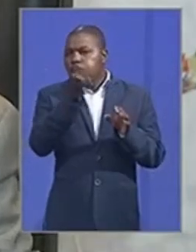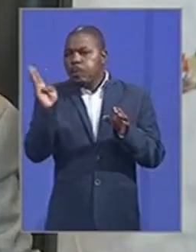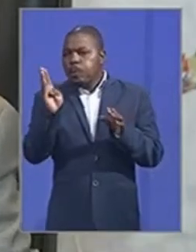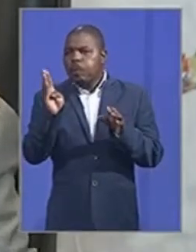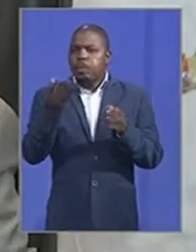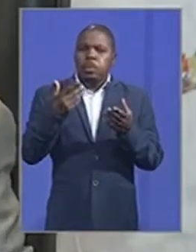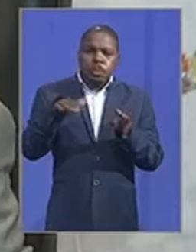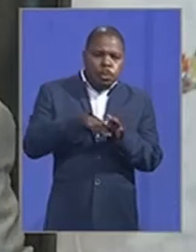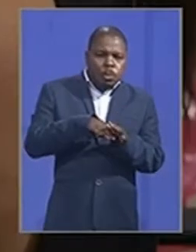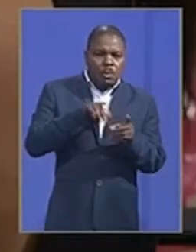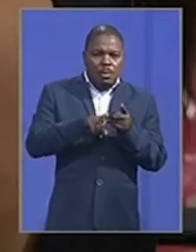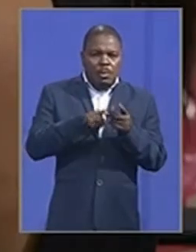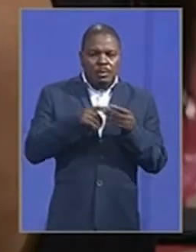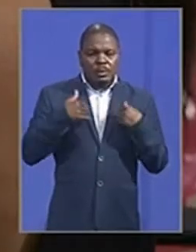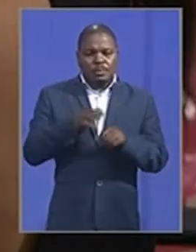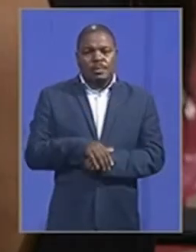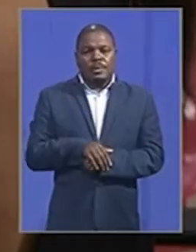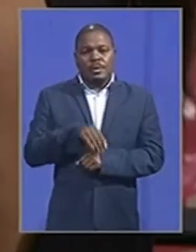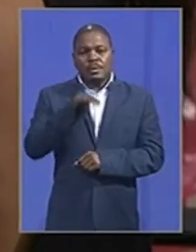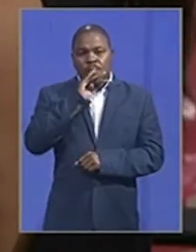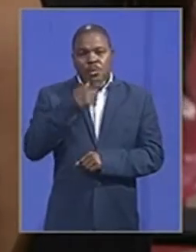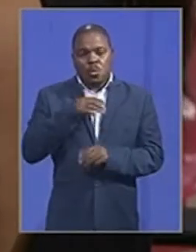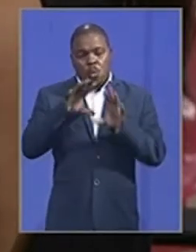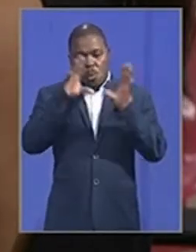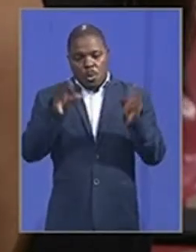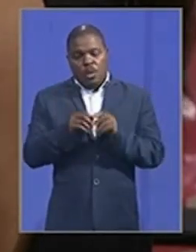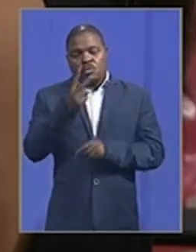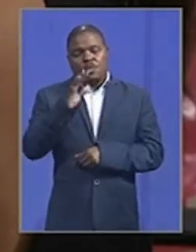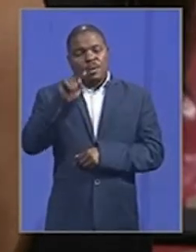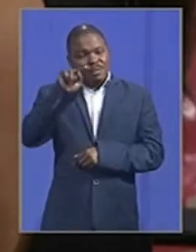get registered on the EBDS, which gives us a grand total of